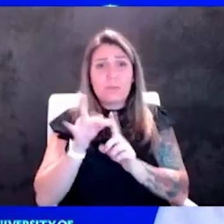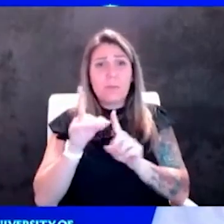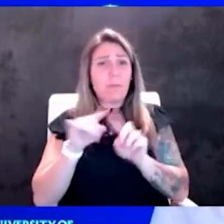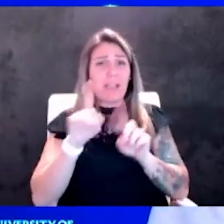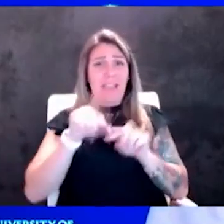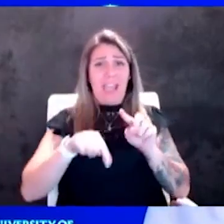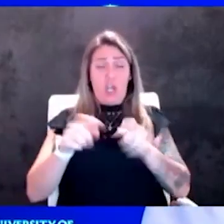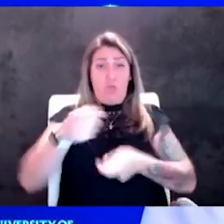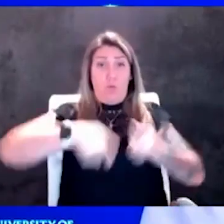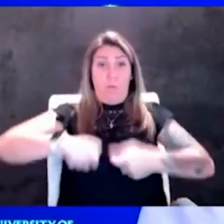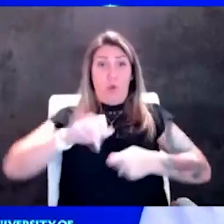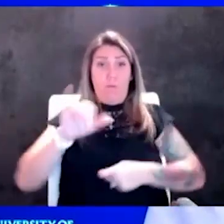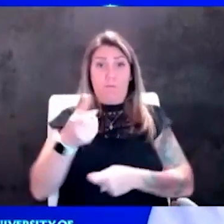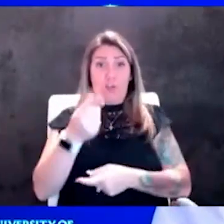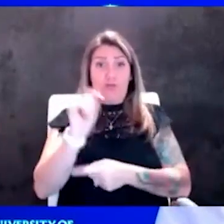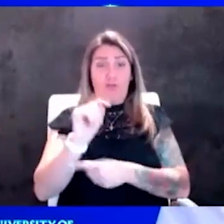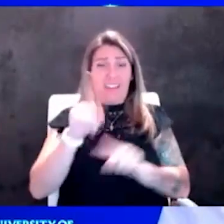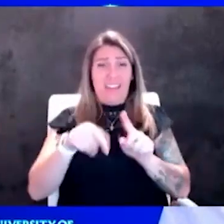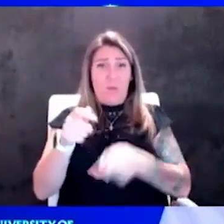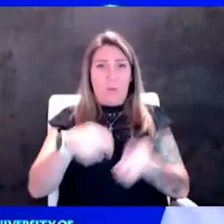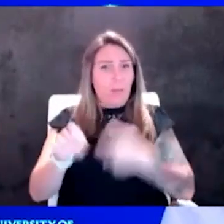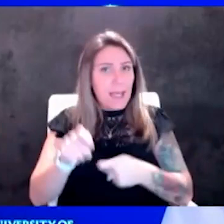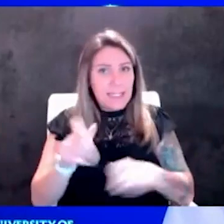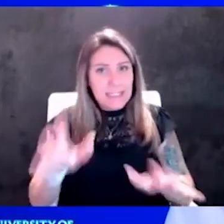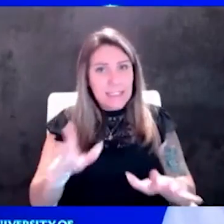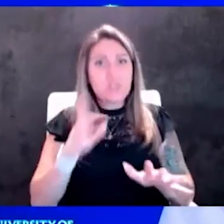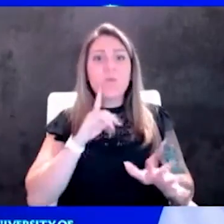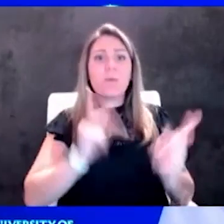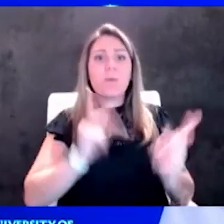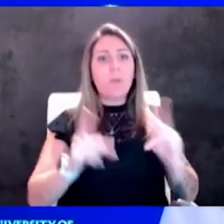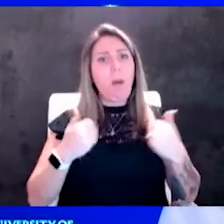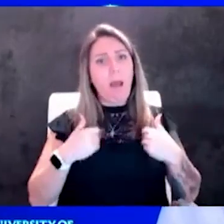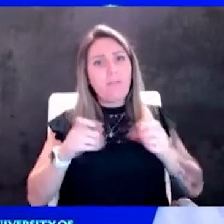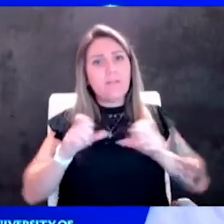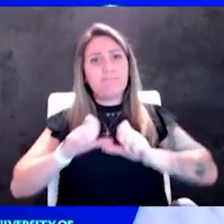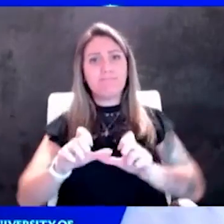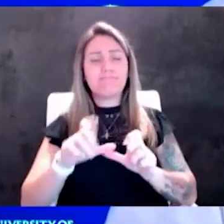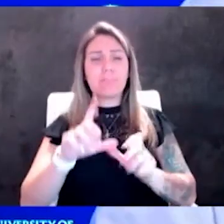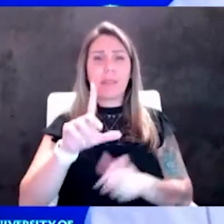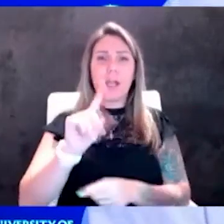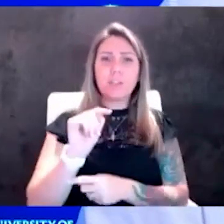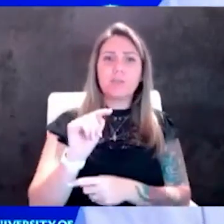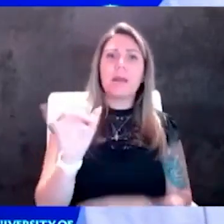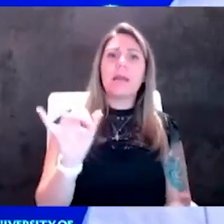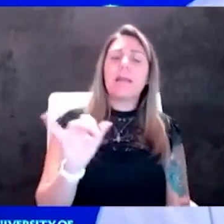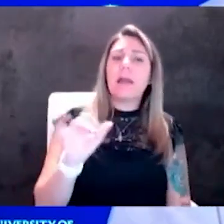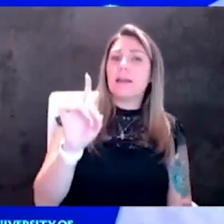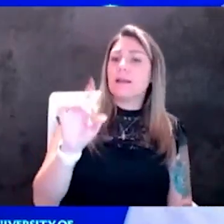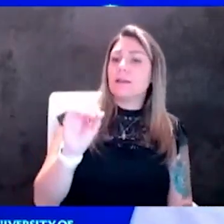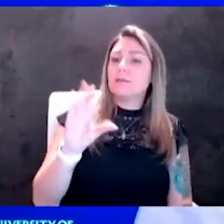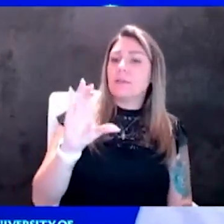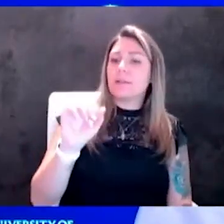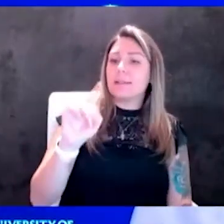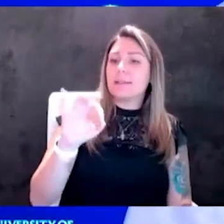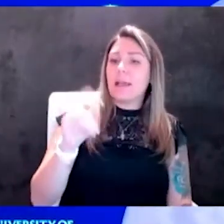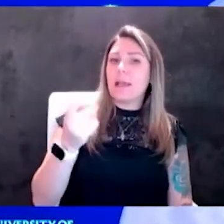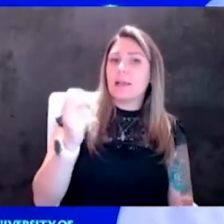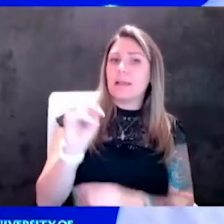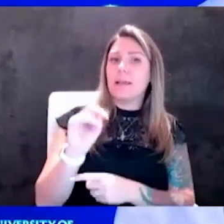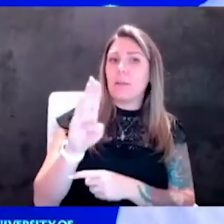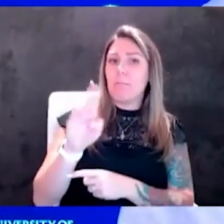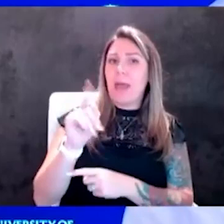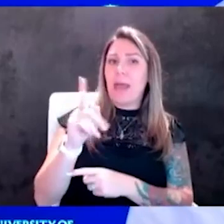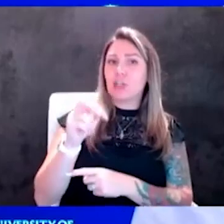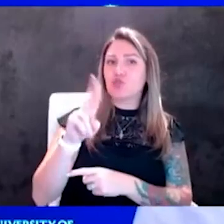not be able to replace it. And so we do have people who are on long-term things like doxycycline, like Bactrim, and those do help to keep